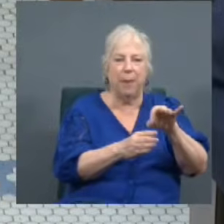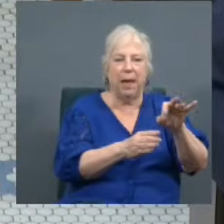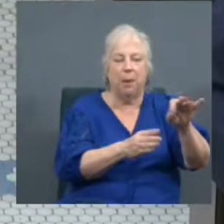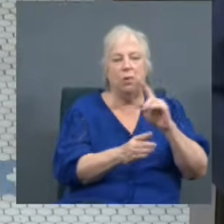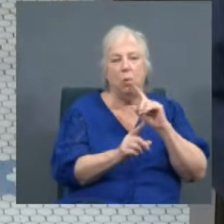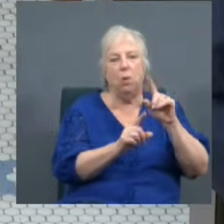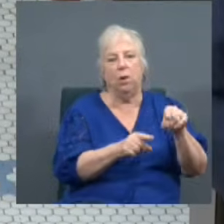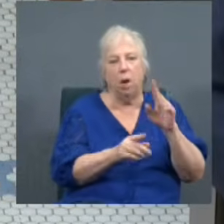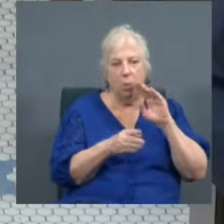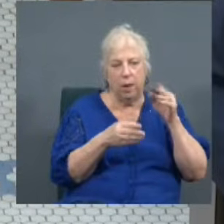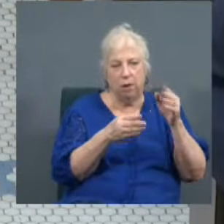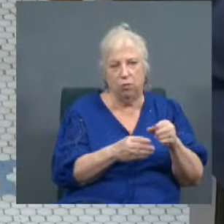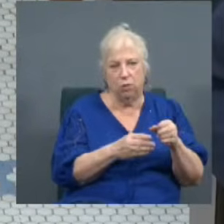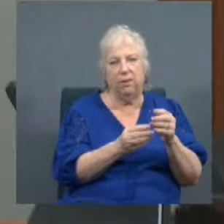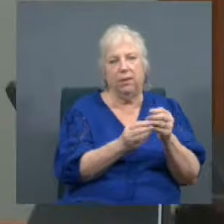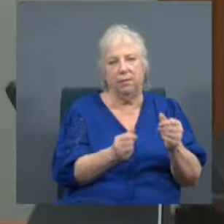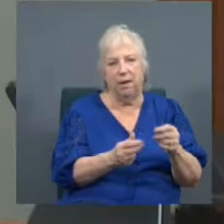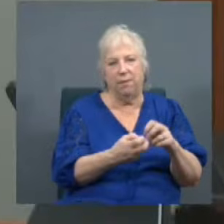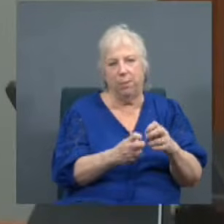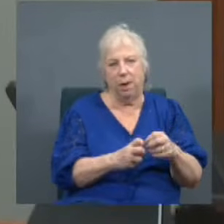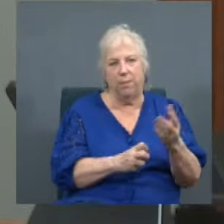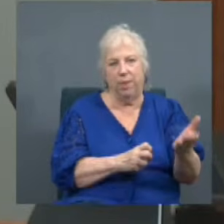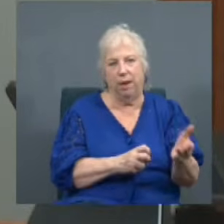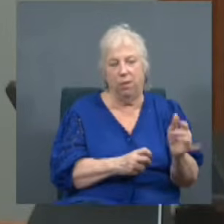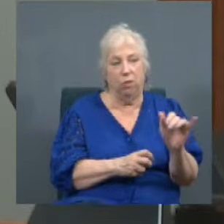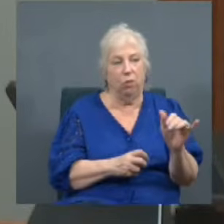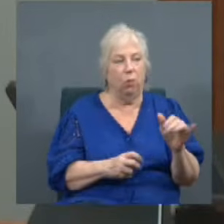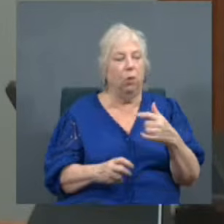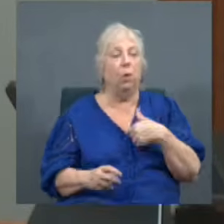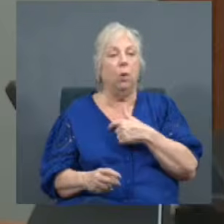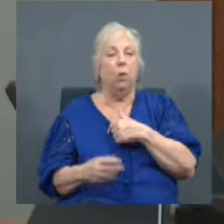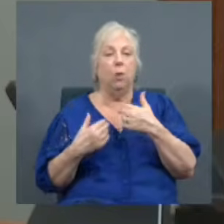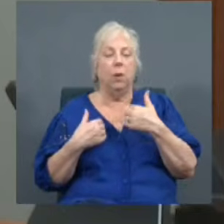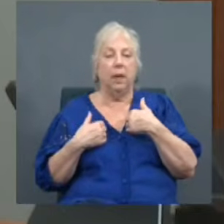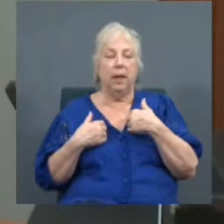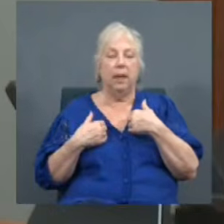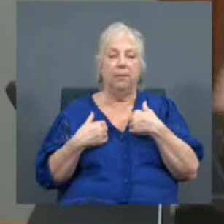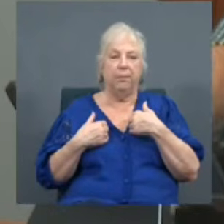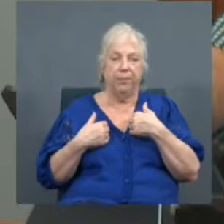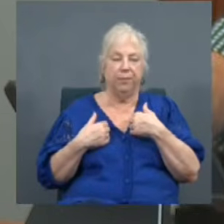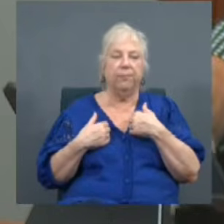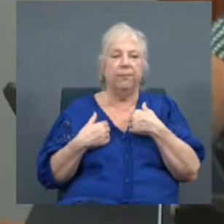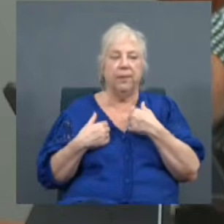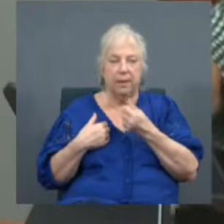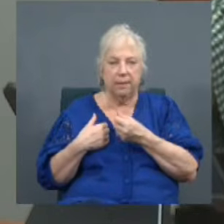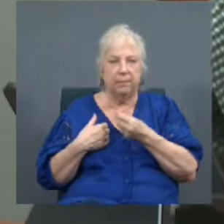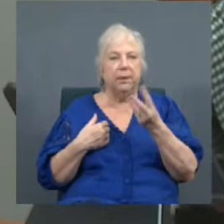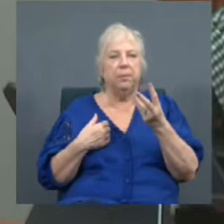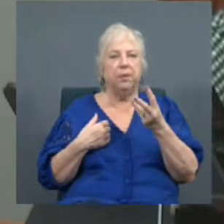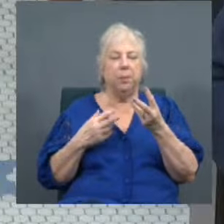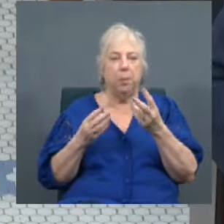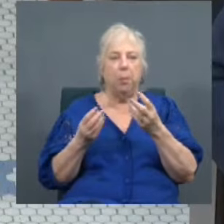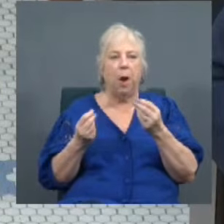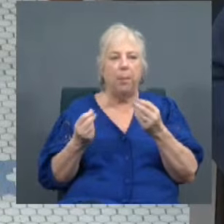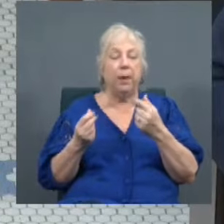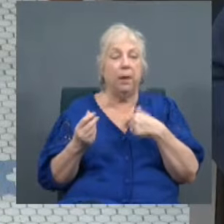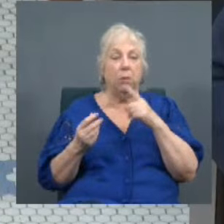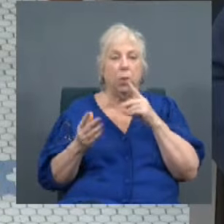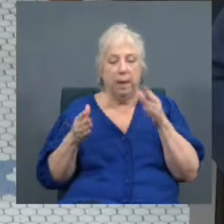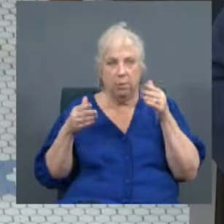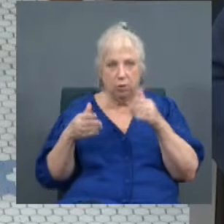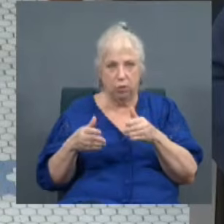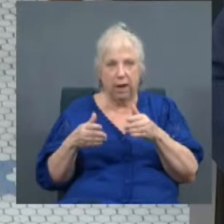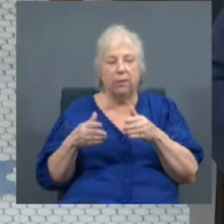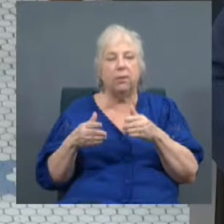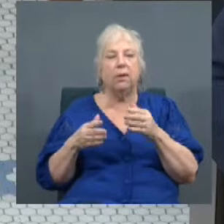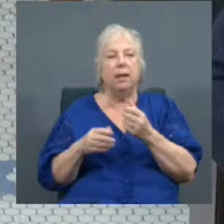go out and address those issues too as well. We did have a number of properties that we addressed last year. We do have a list